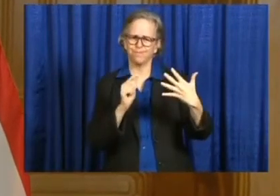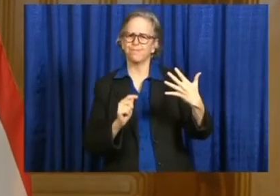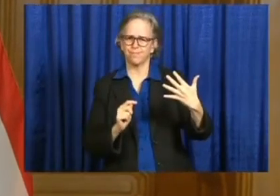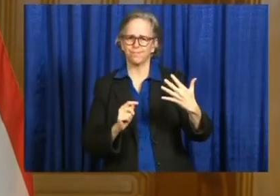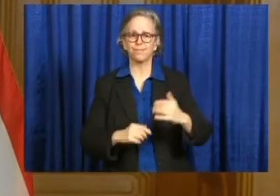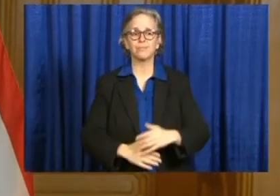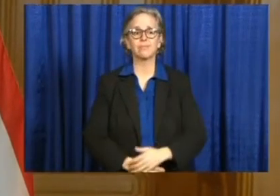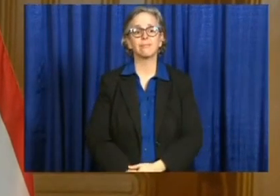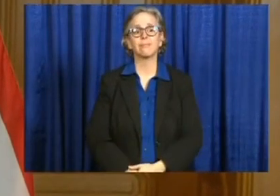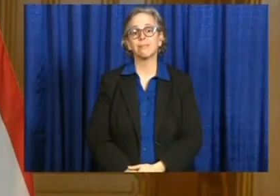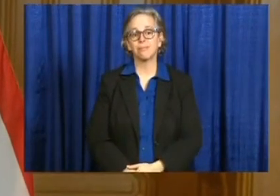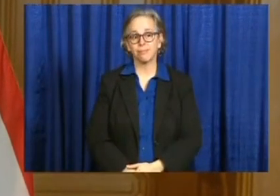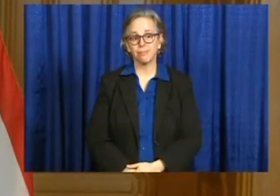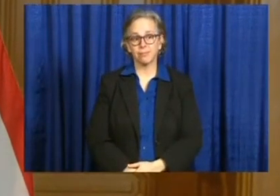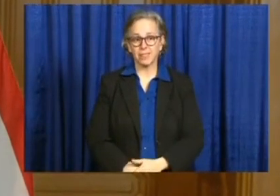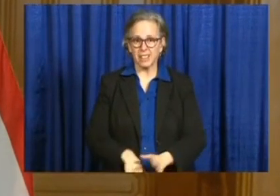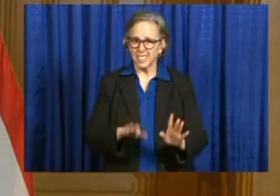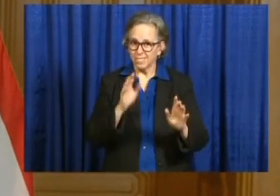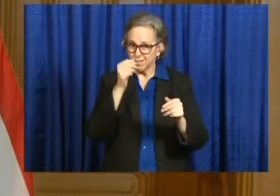Just a reminder to everyone